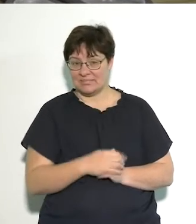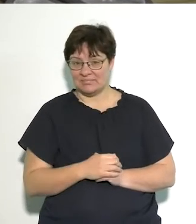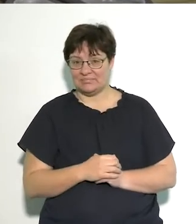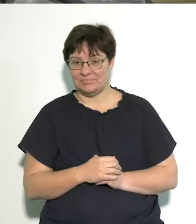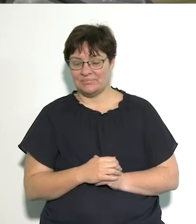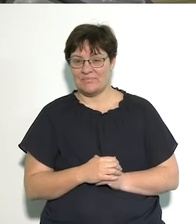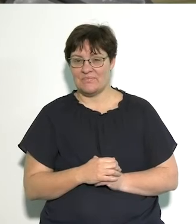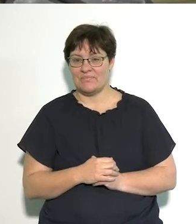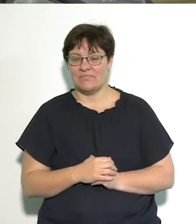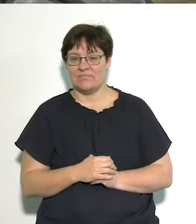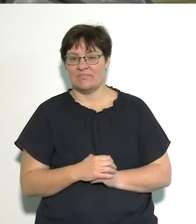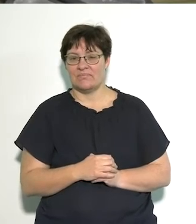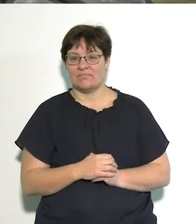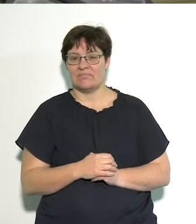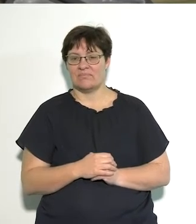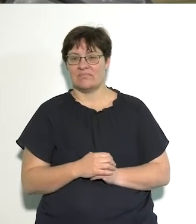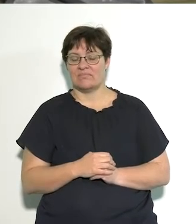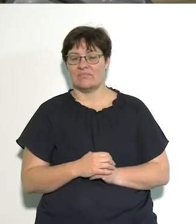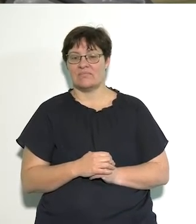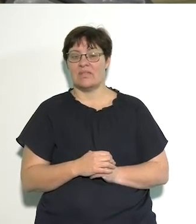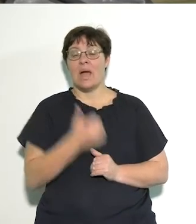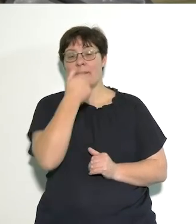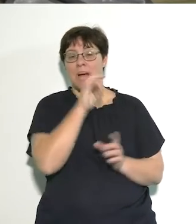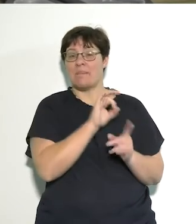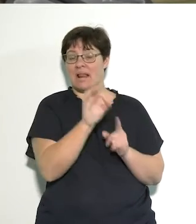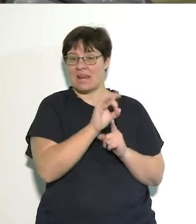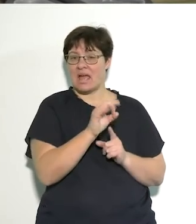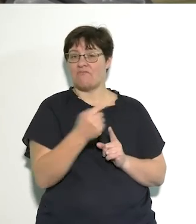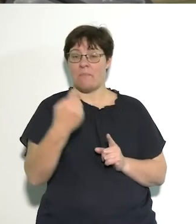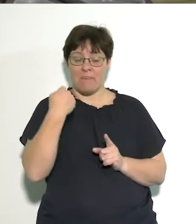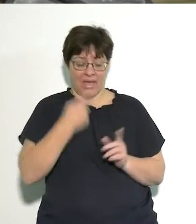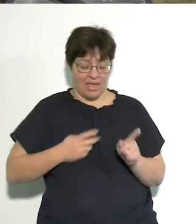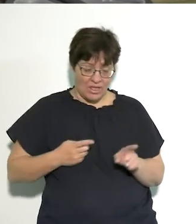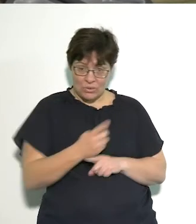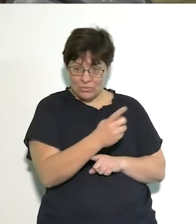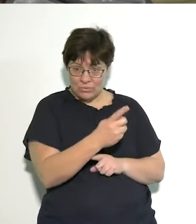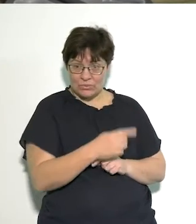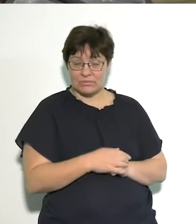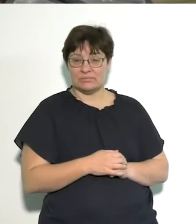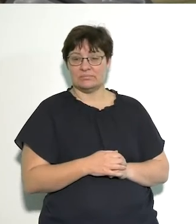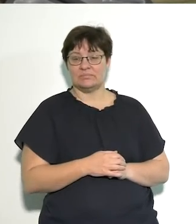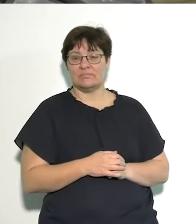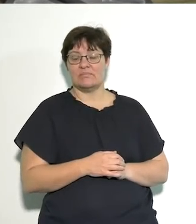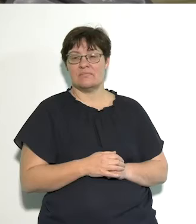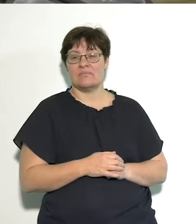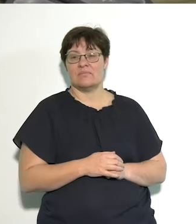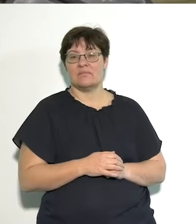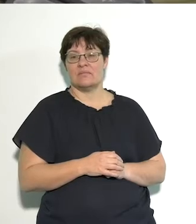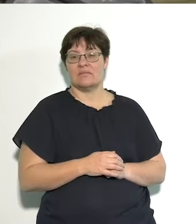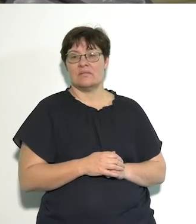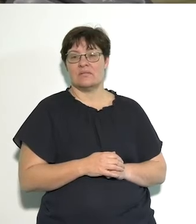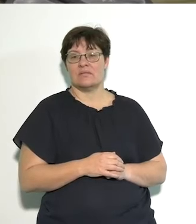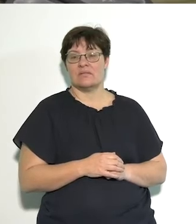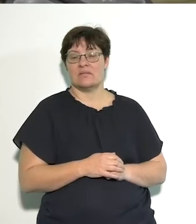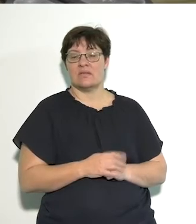bead. So then you use your pipe cleaner and you thread it in from the back, punching it through the little hole, and then we're